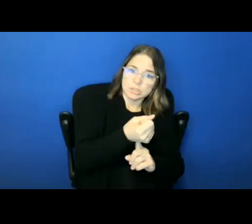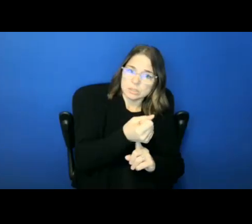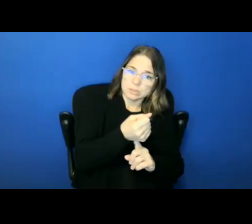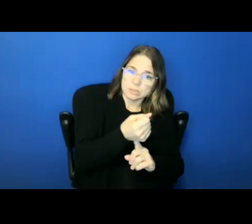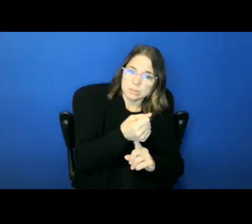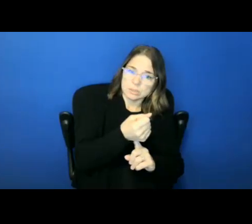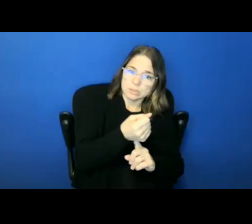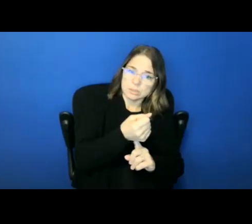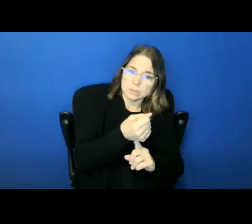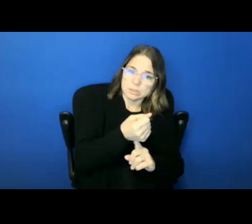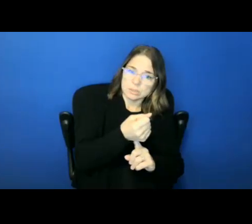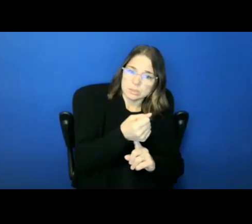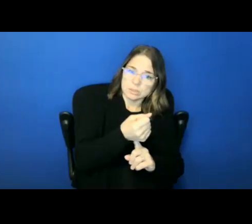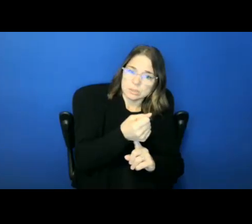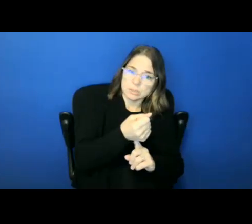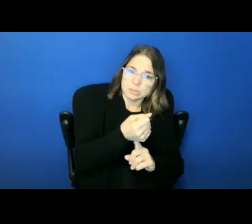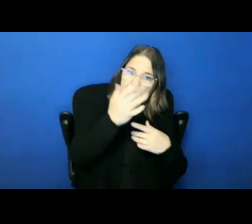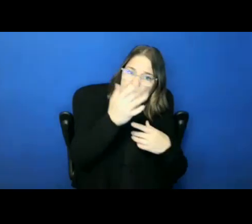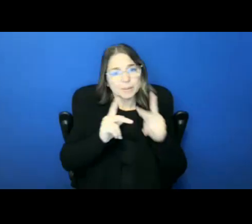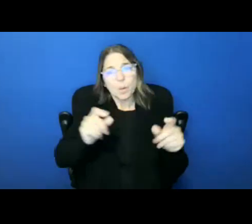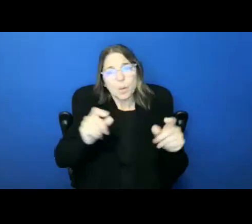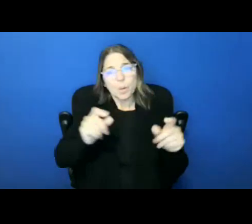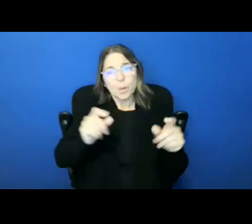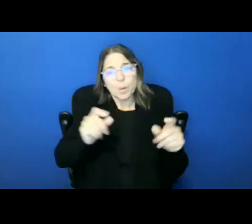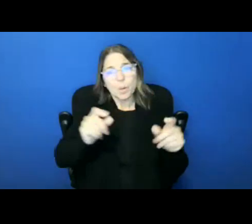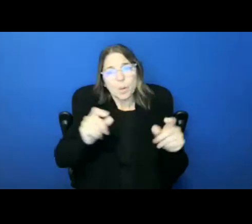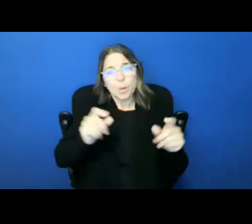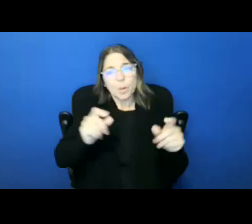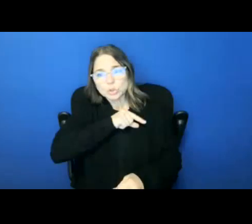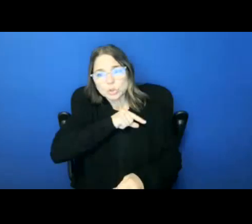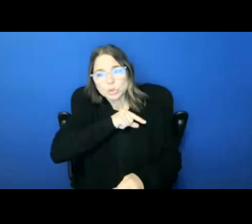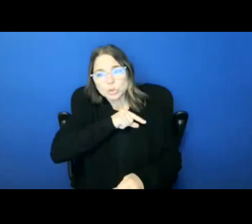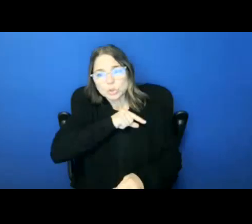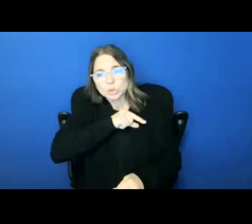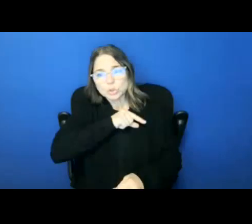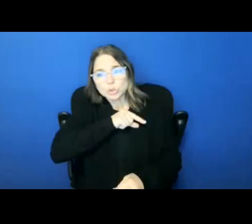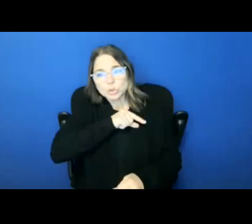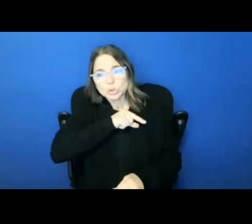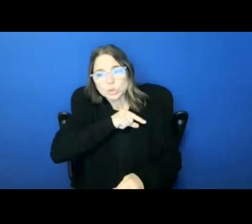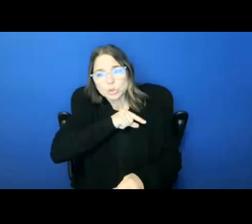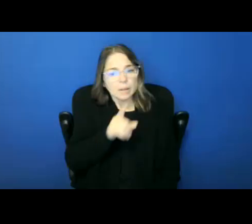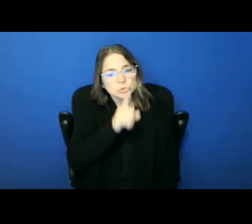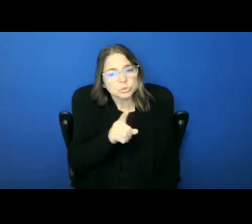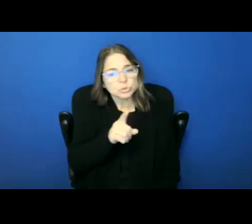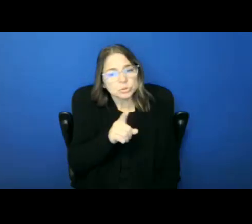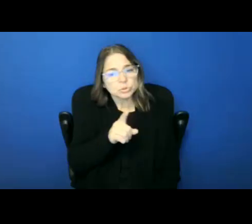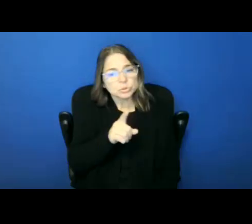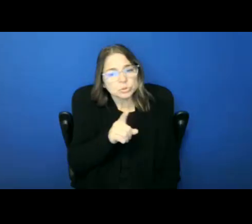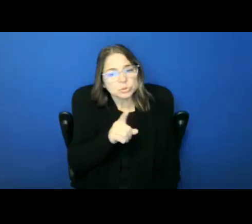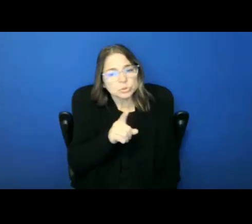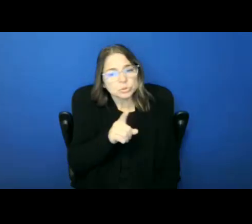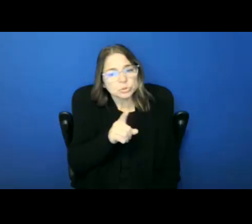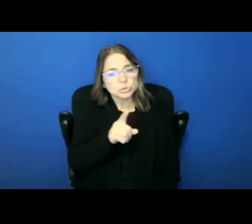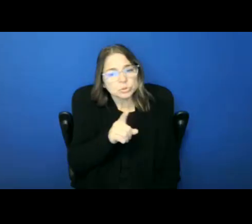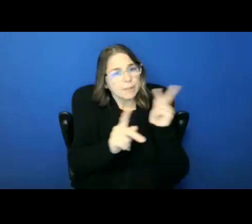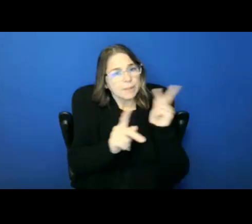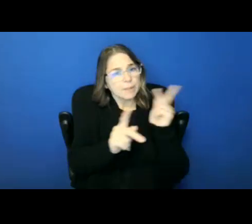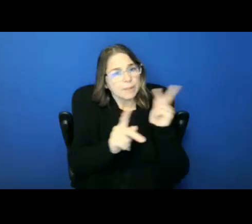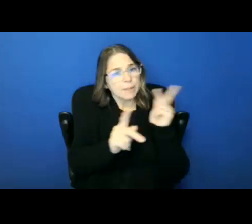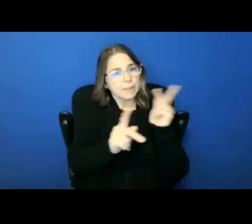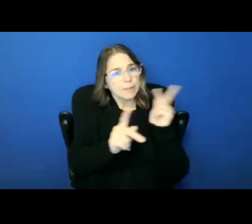just, people with cold turkey. I've met people, Adams as well as Ashley and Megan, you've met people, you've done it cold turkey.